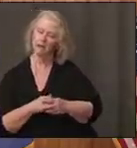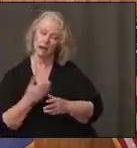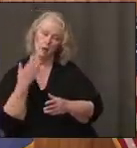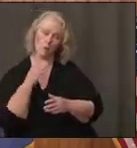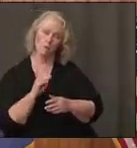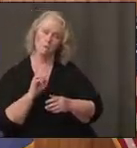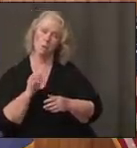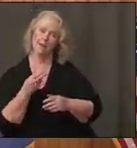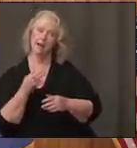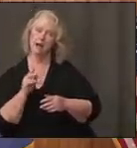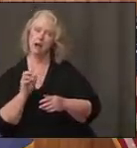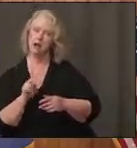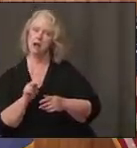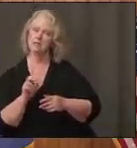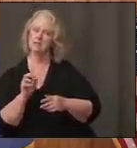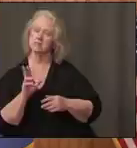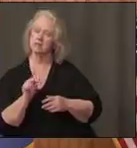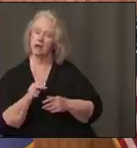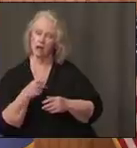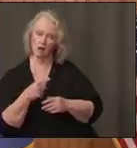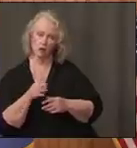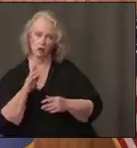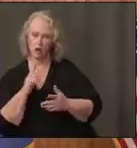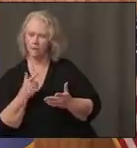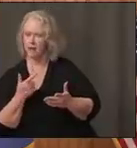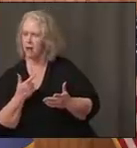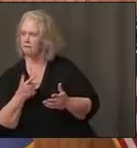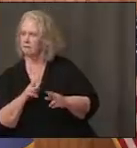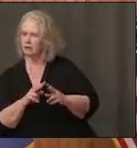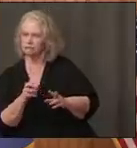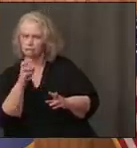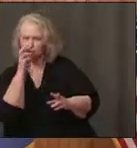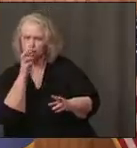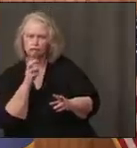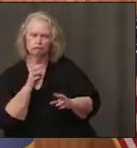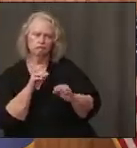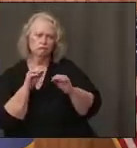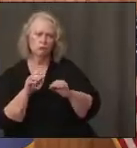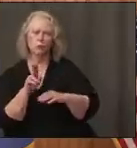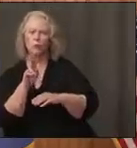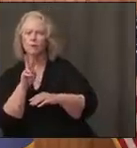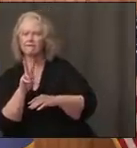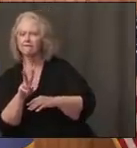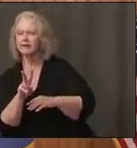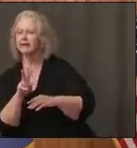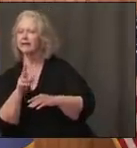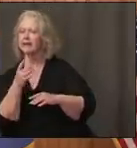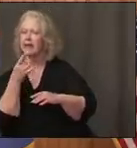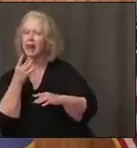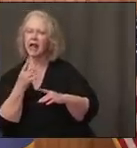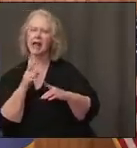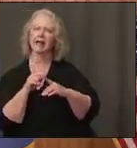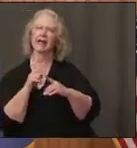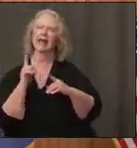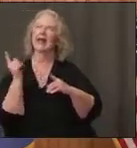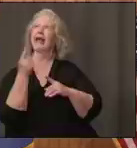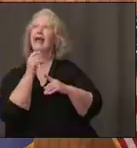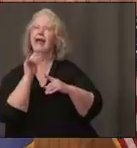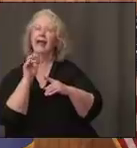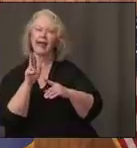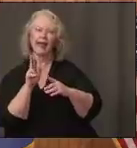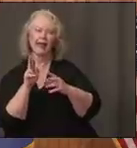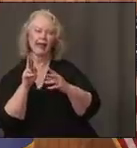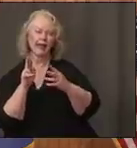Sun Casino, they're talking about taking all these steps like installing UV light air handling systems and air